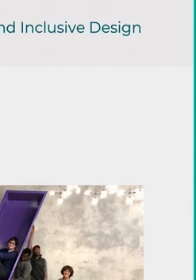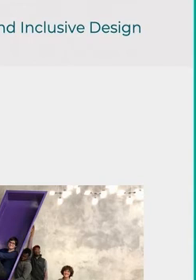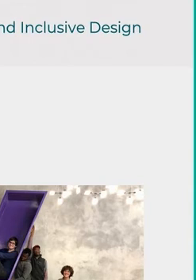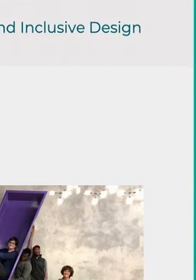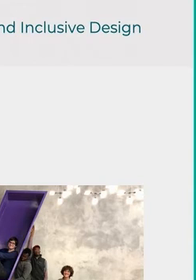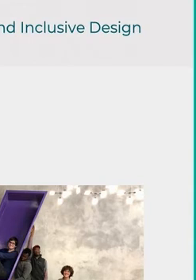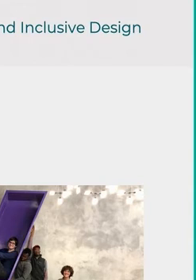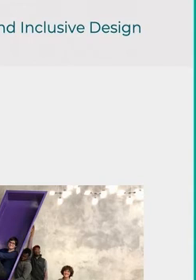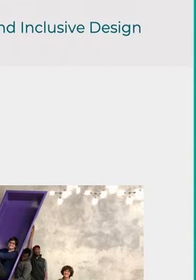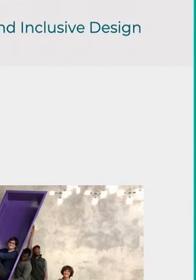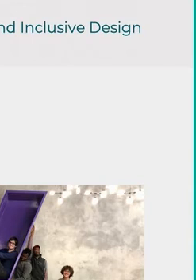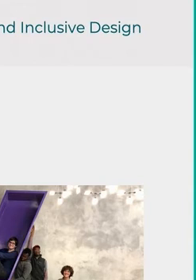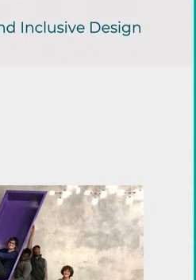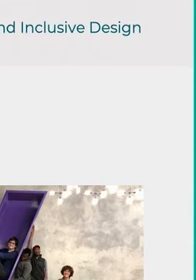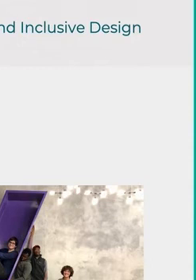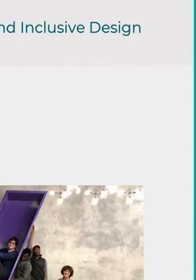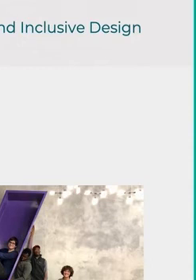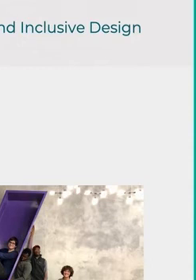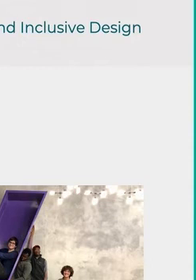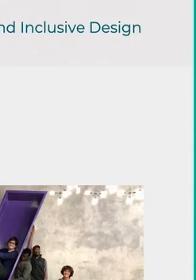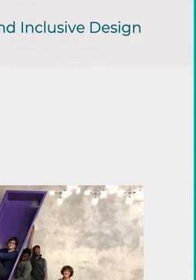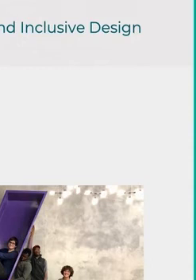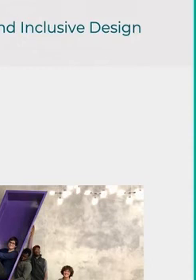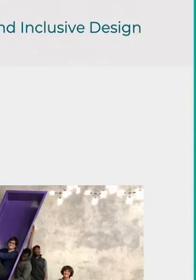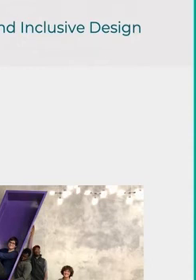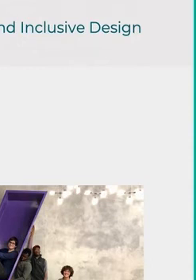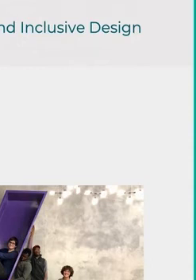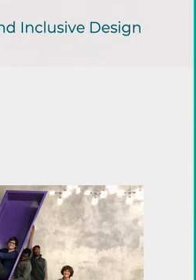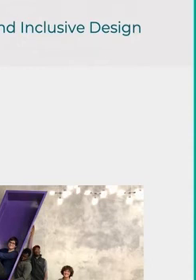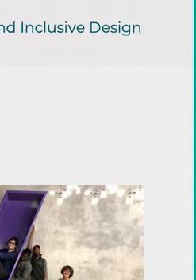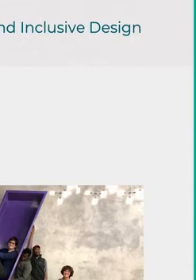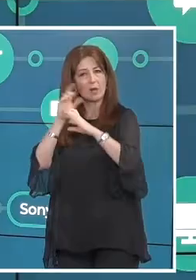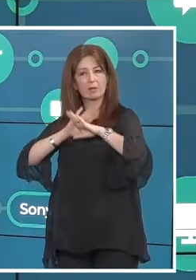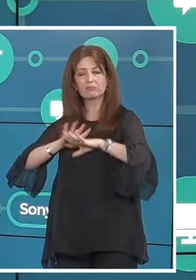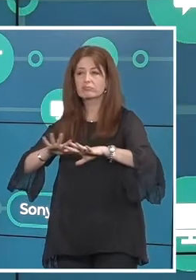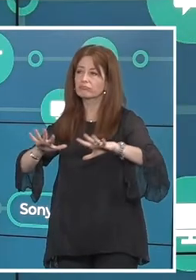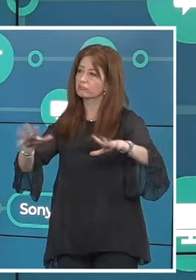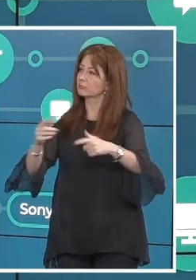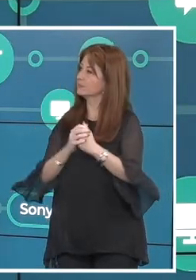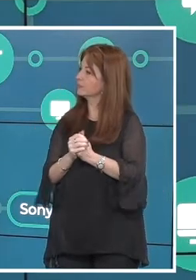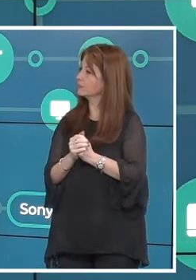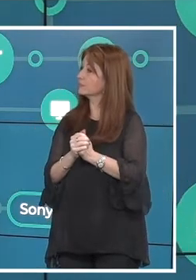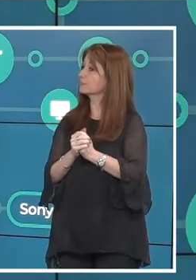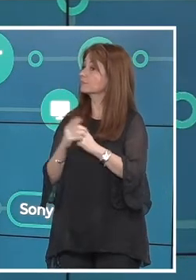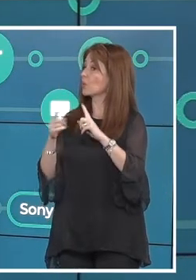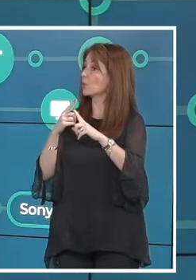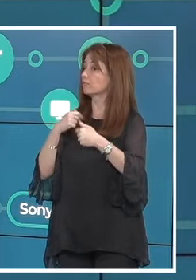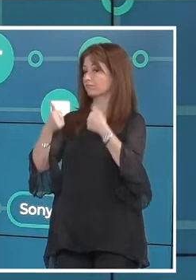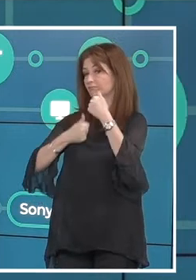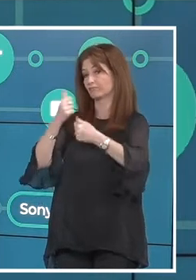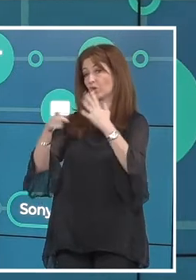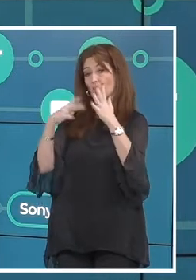spreading awareness about our team and the Global Accessibility Awareness Day in general. We also celebrate UN Day of